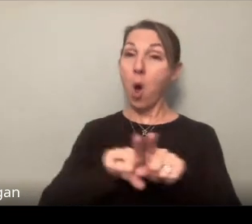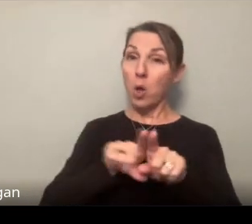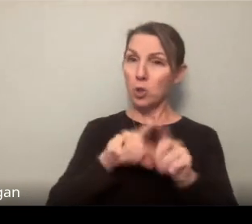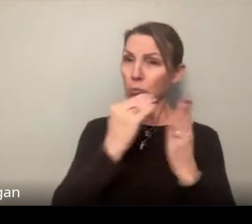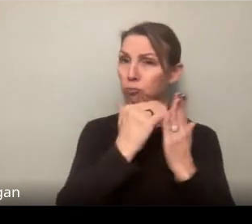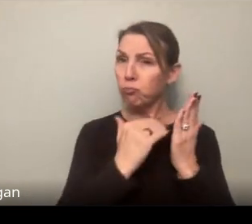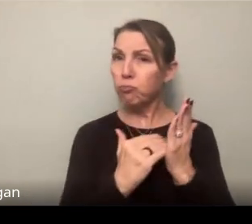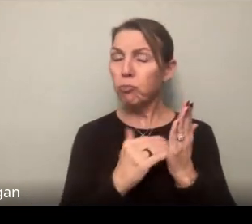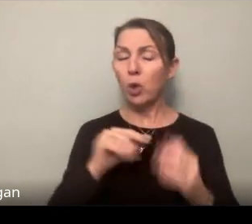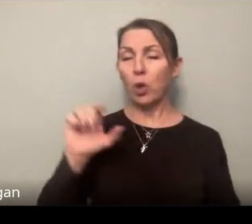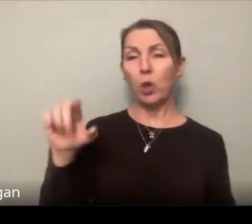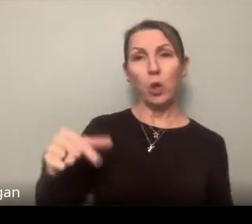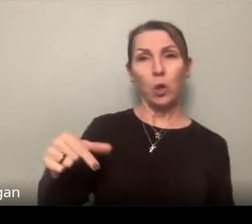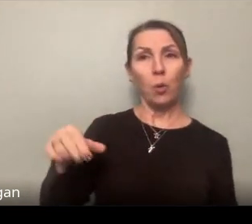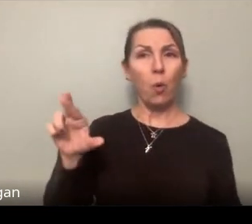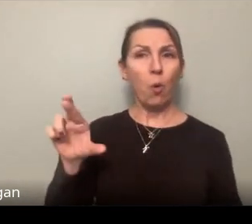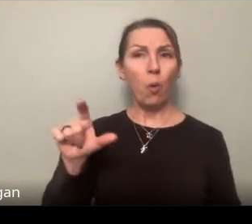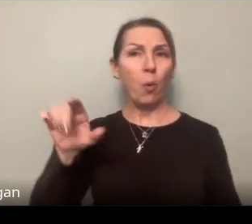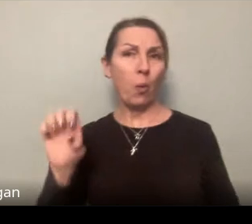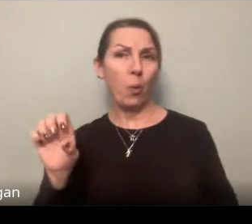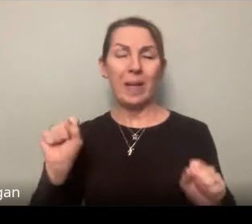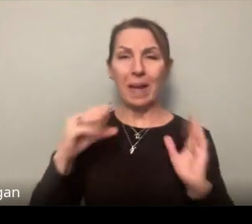put QR codes so people could, you know, scan the